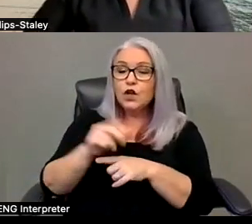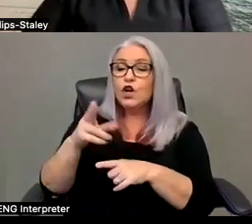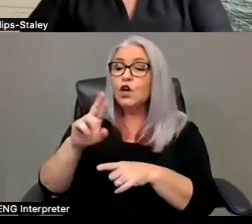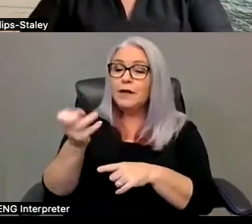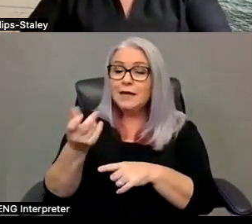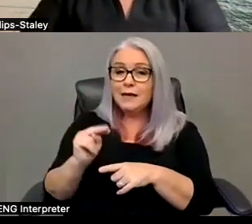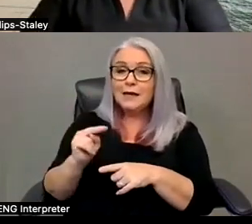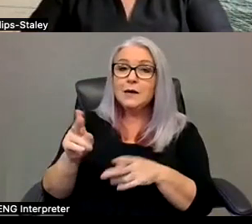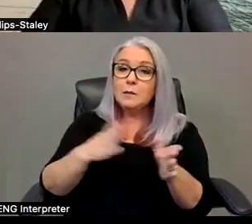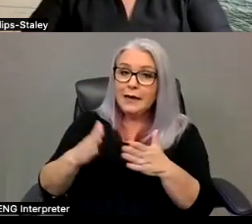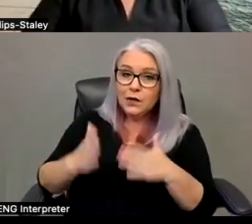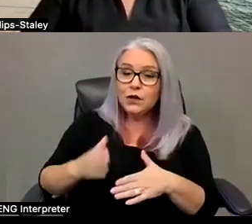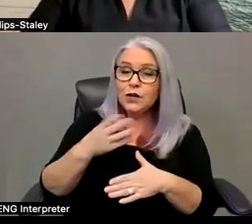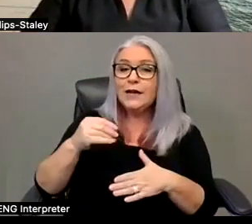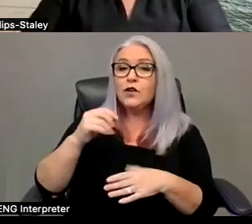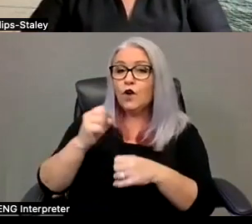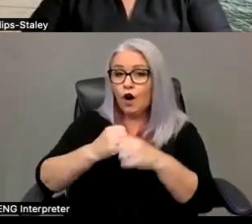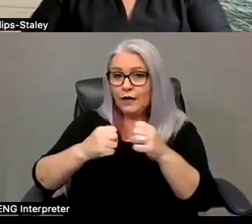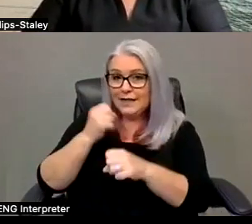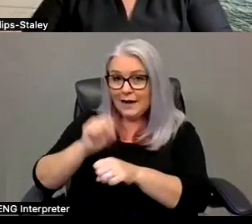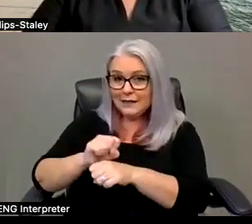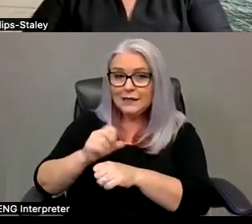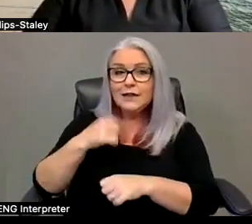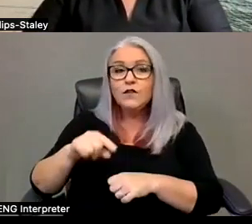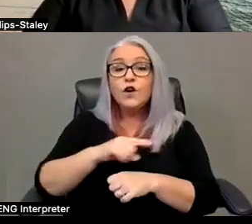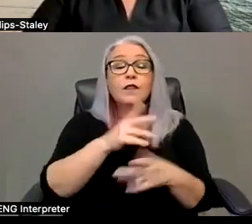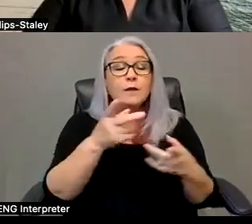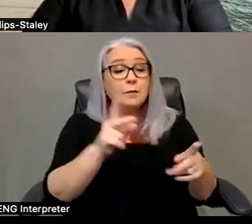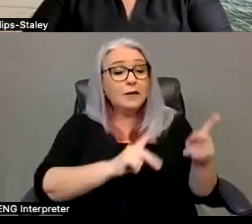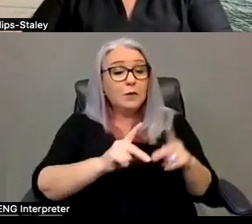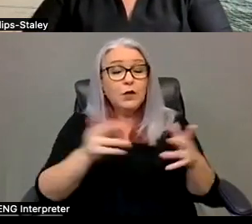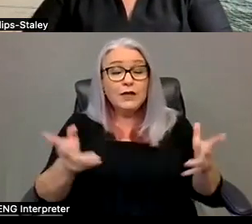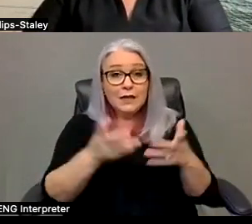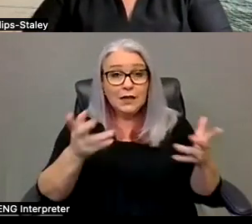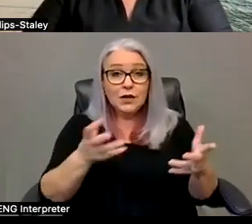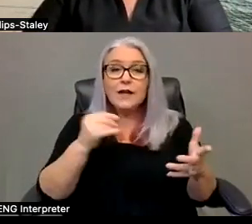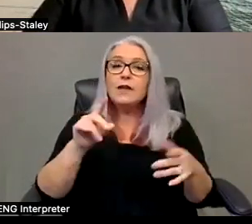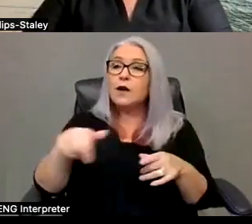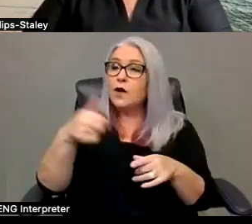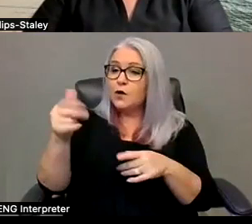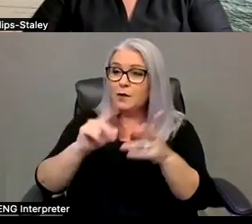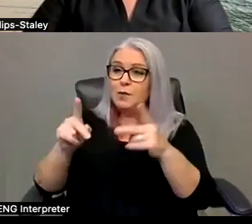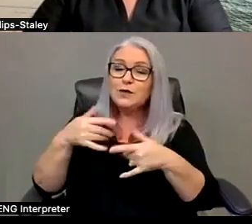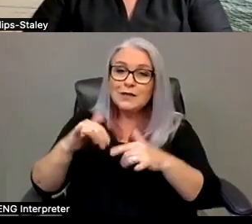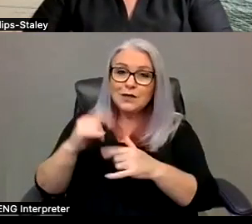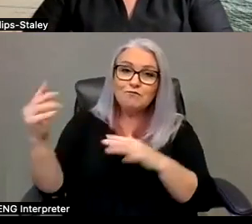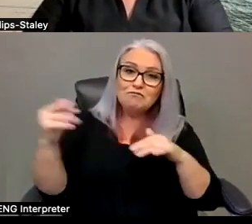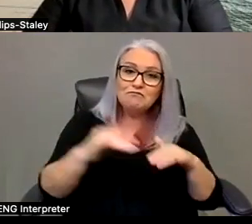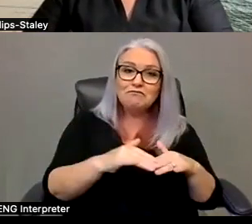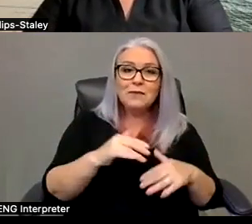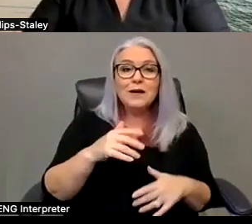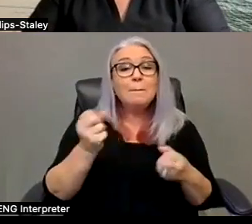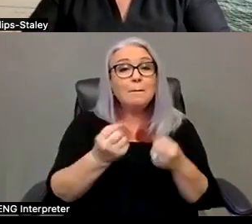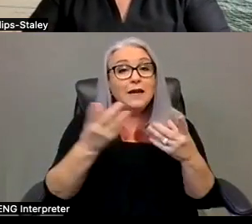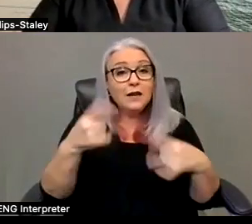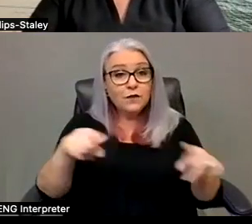a resilient and sustainable future for you, the current village residents, and those who are yet to come. Like many of you, my wife and